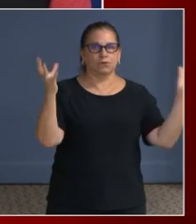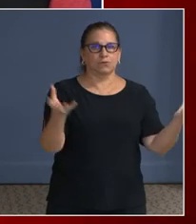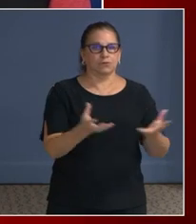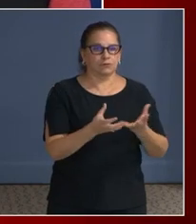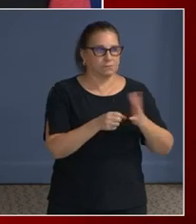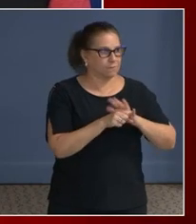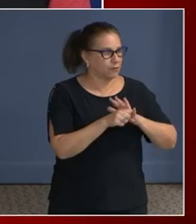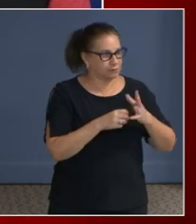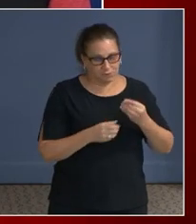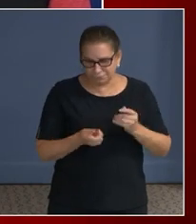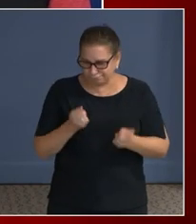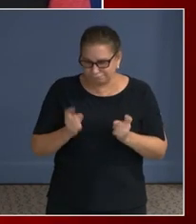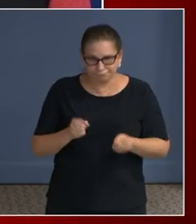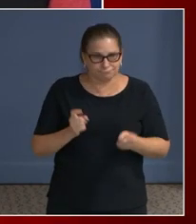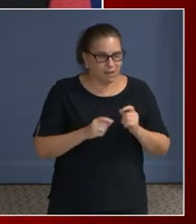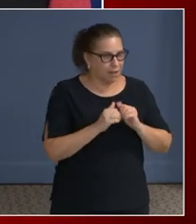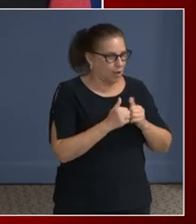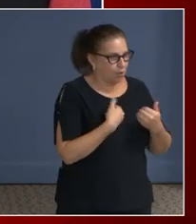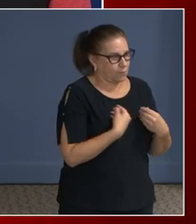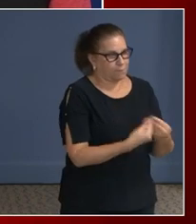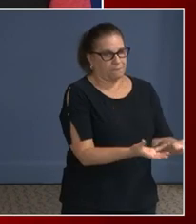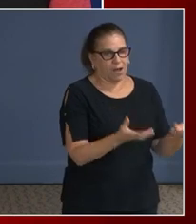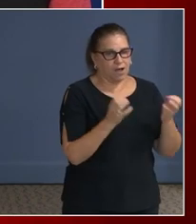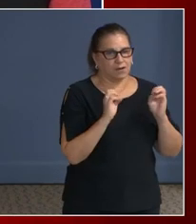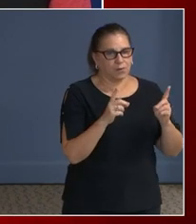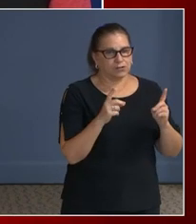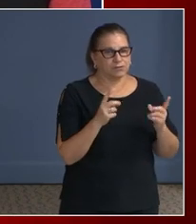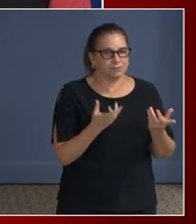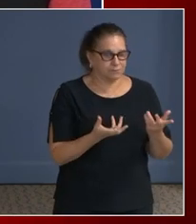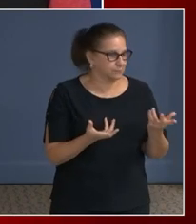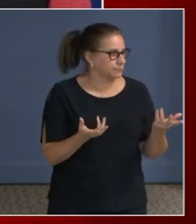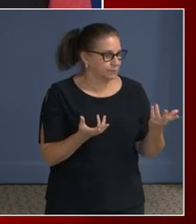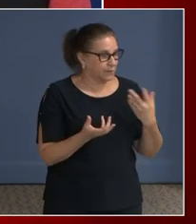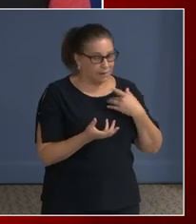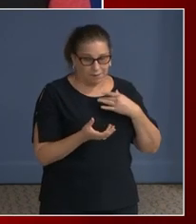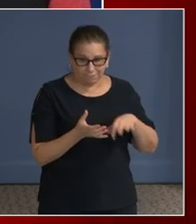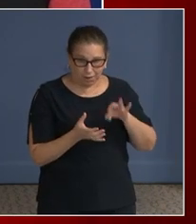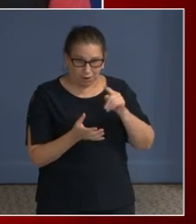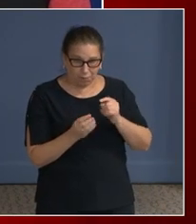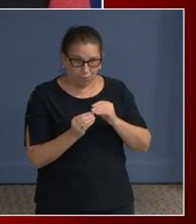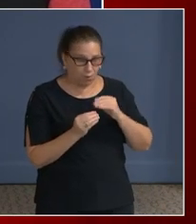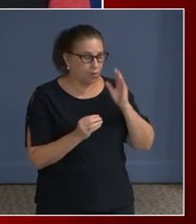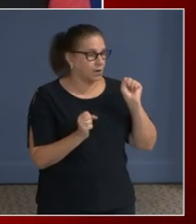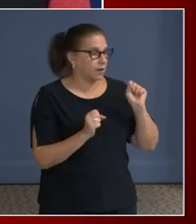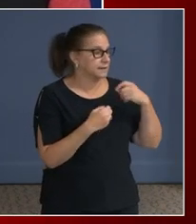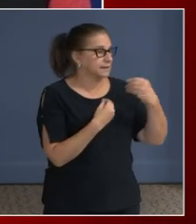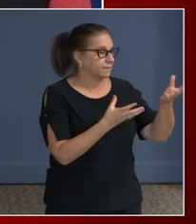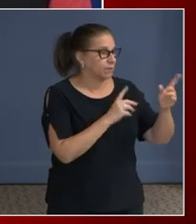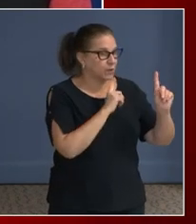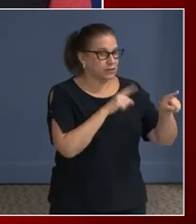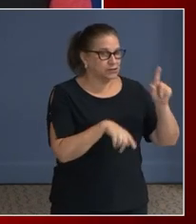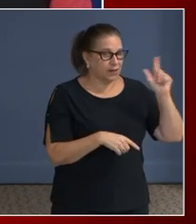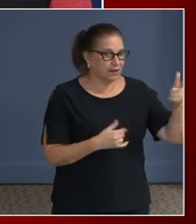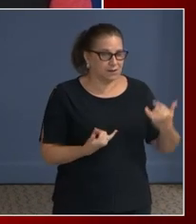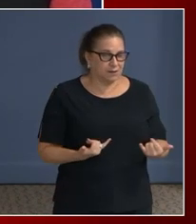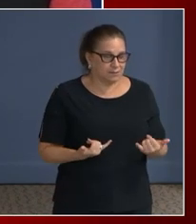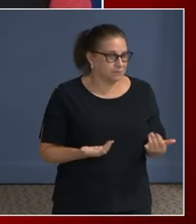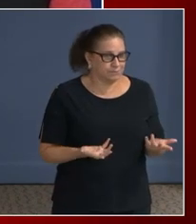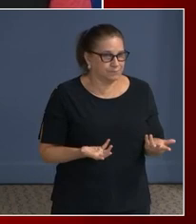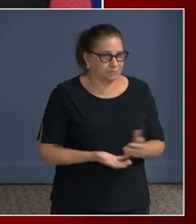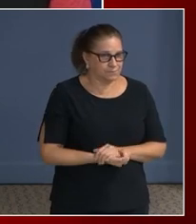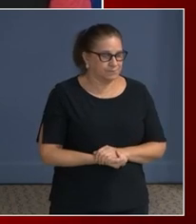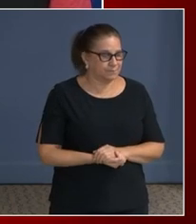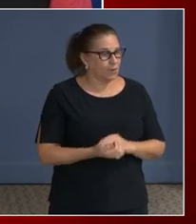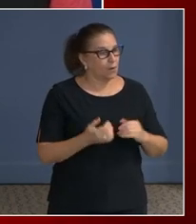something I'll have to follow up with to make sure that it is all that we can do for those kids,